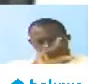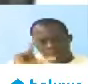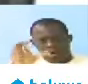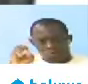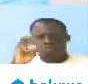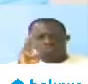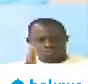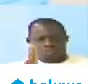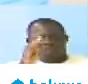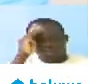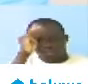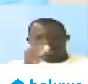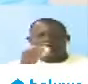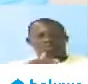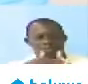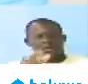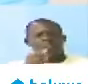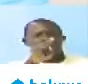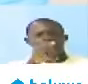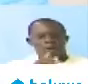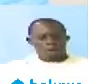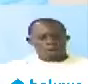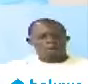Thank you very much. What's your date of